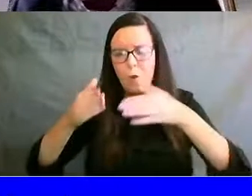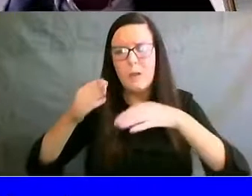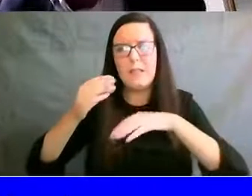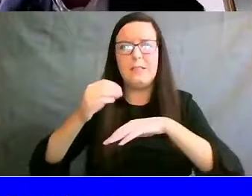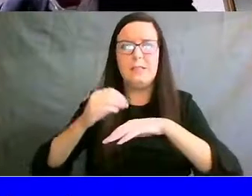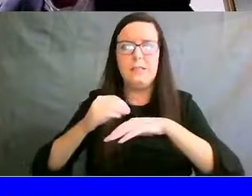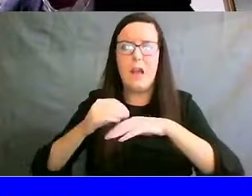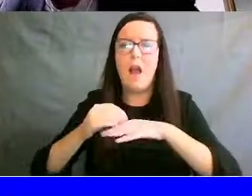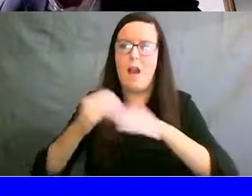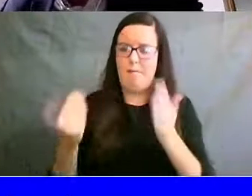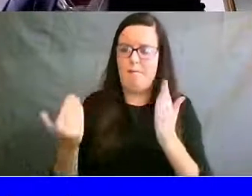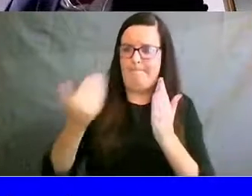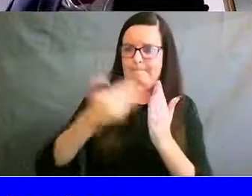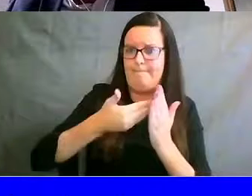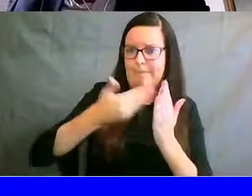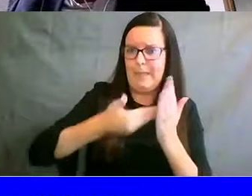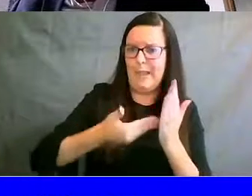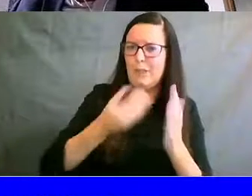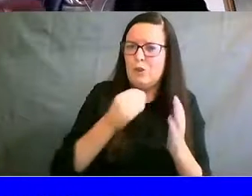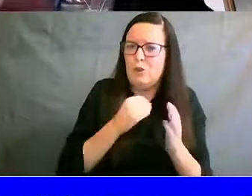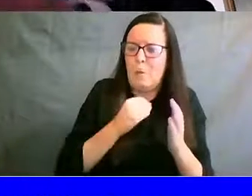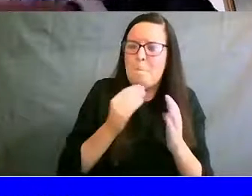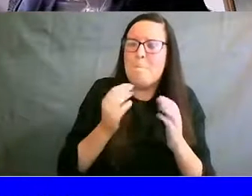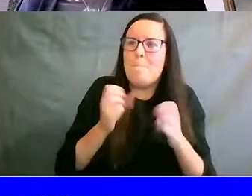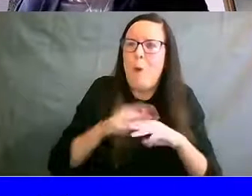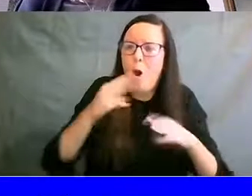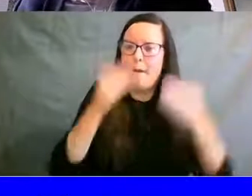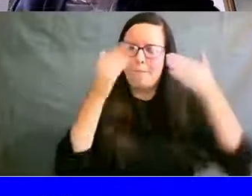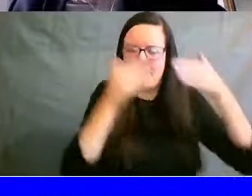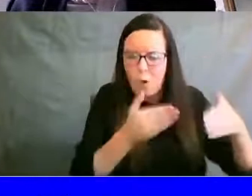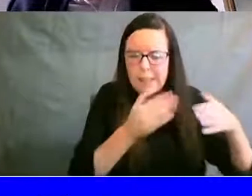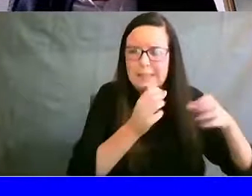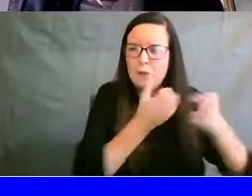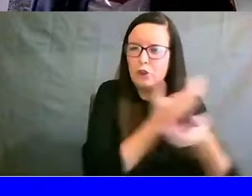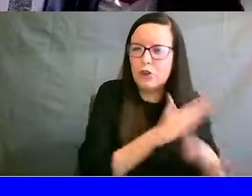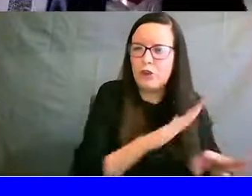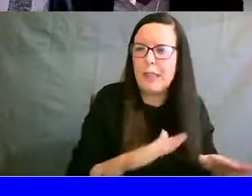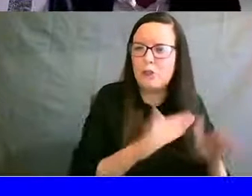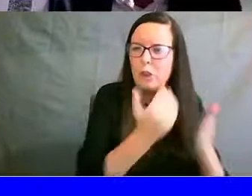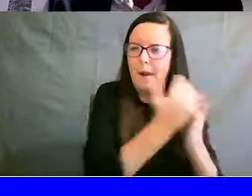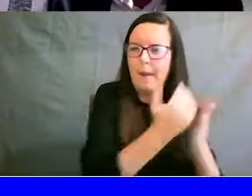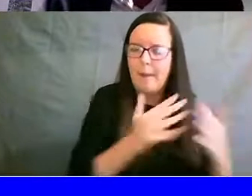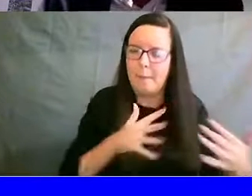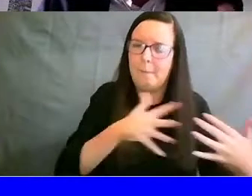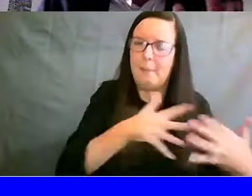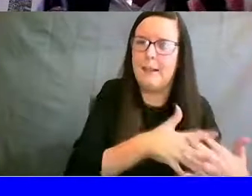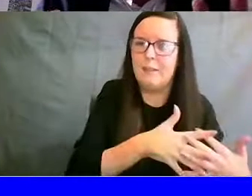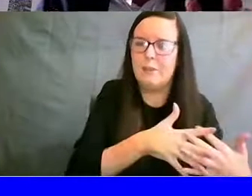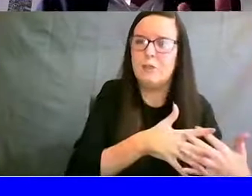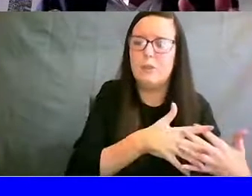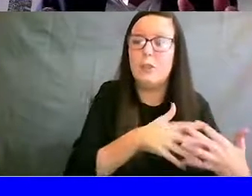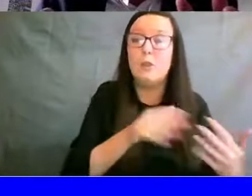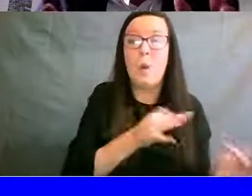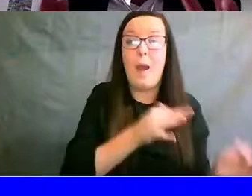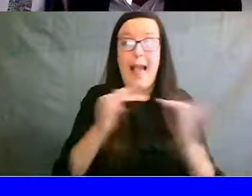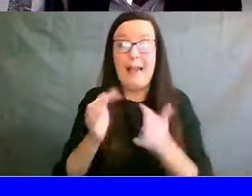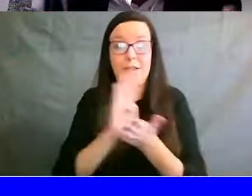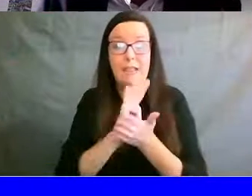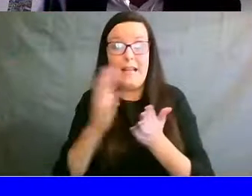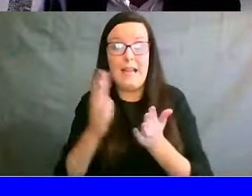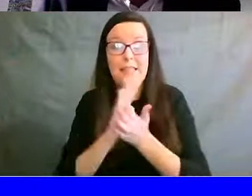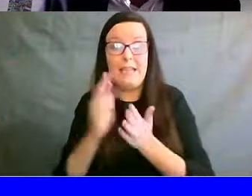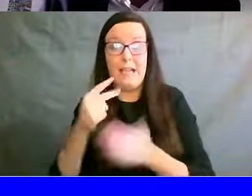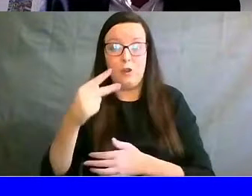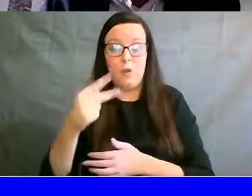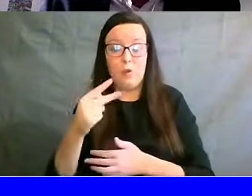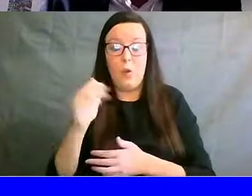measures as they apply to children. So after the 1992 Act, as I said, this area was neglected